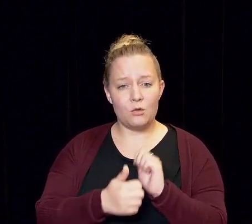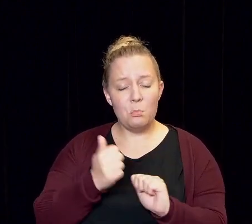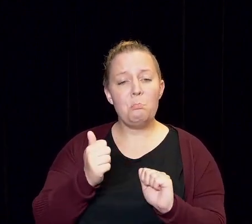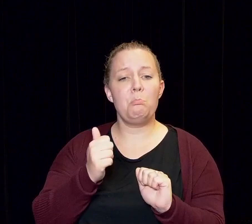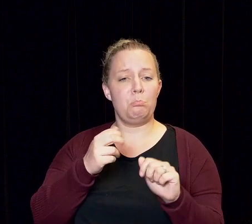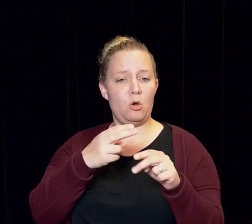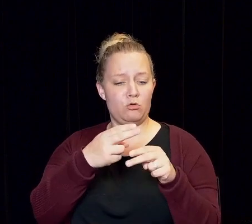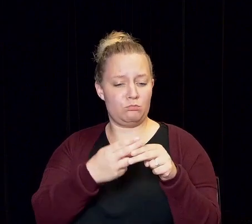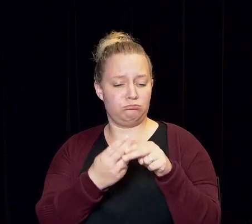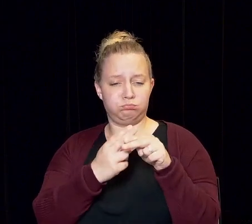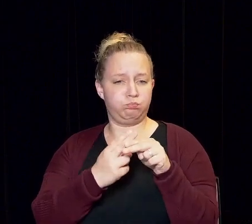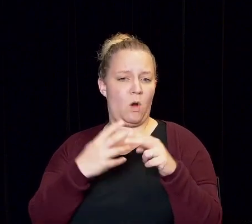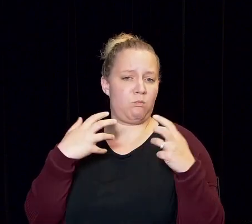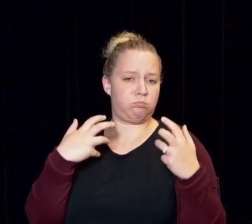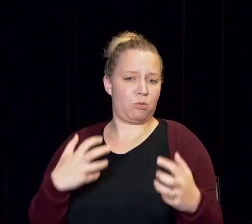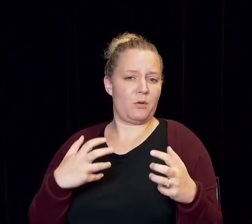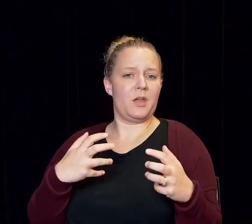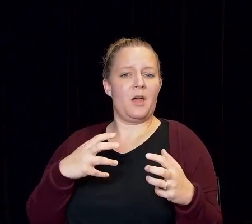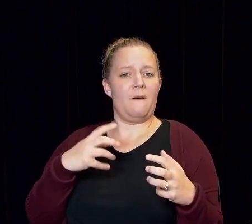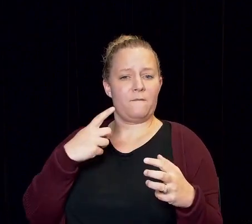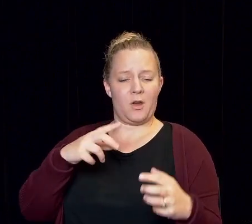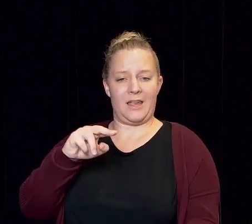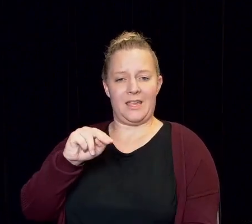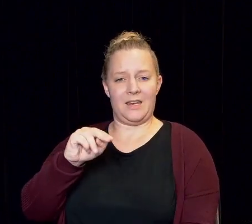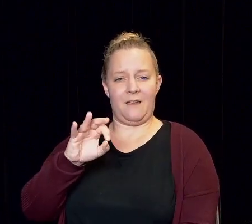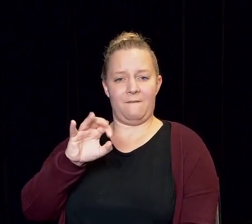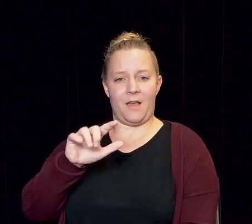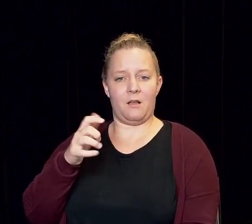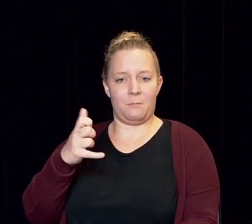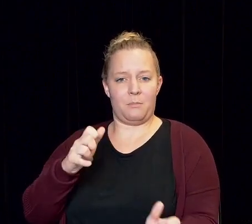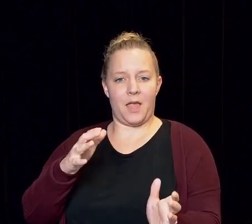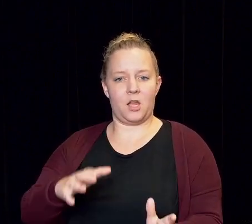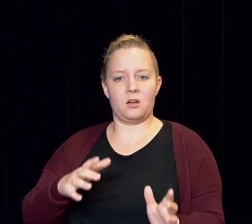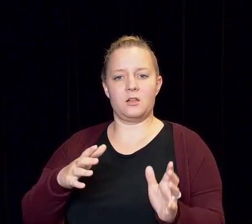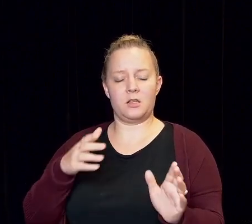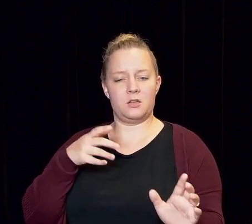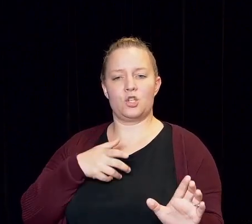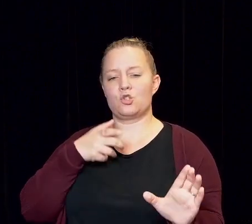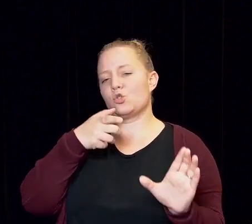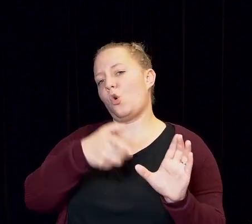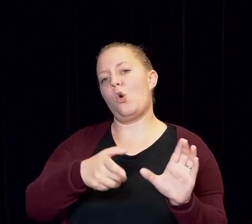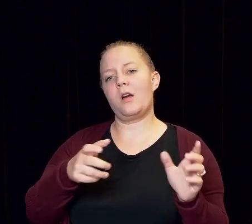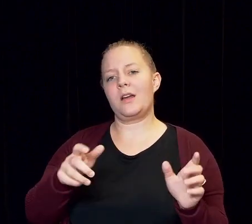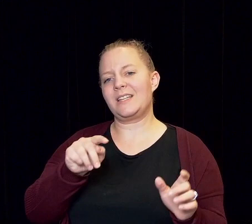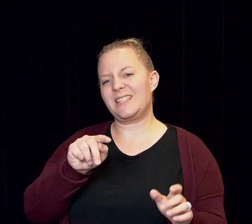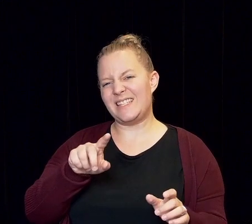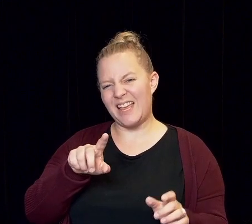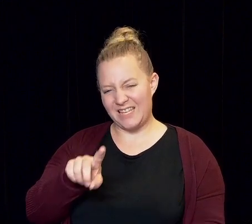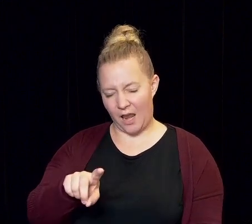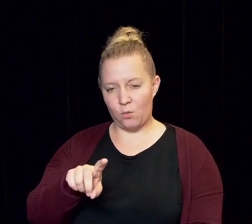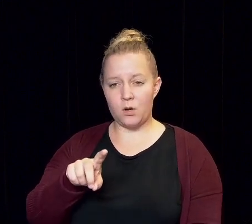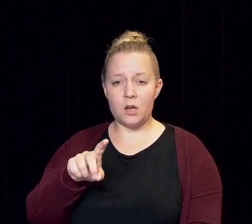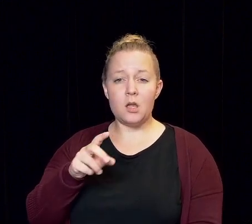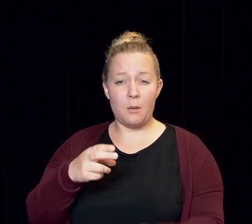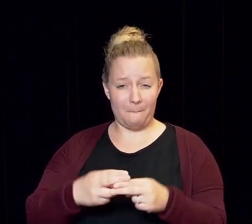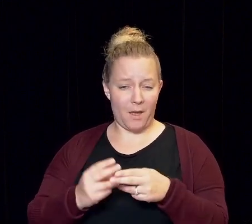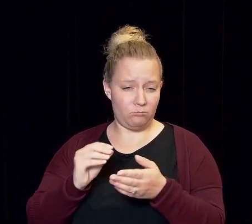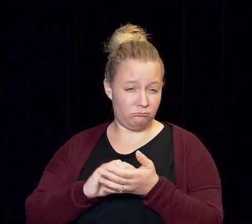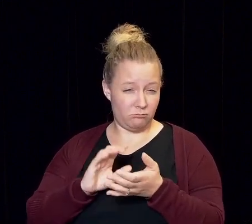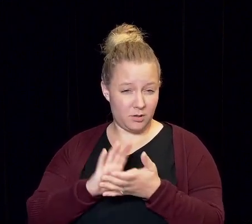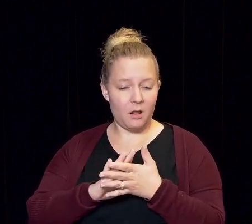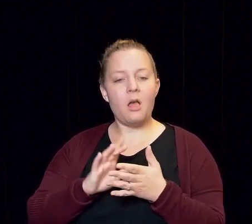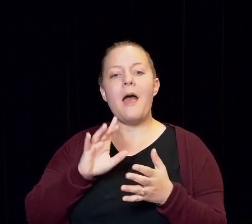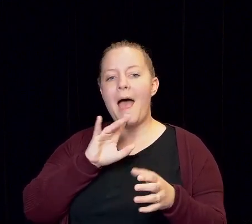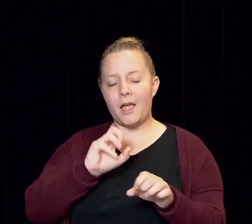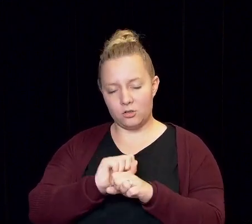weight of an NFL player ever to score a touchdown? So put the amount of pounds you think that person weighed right here. And then actually look that